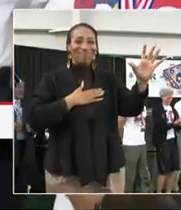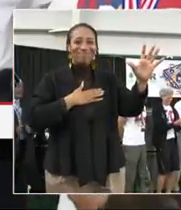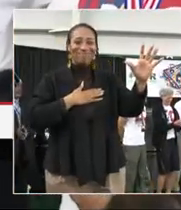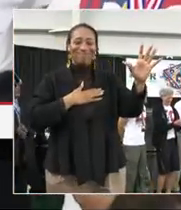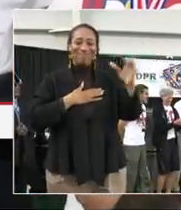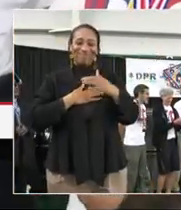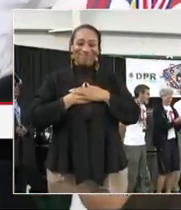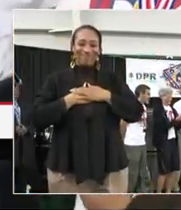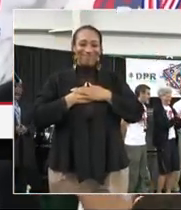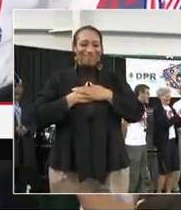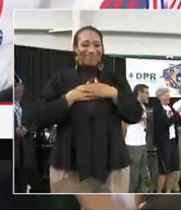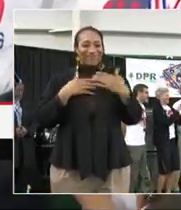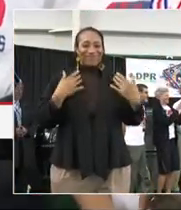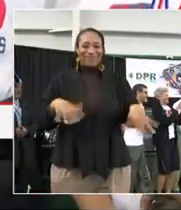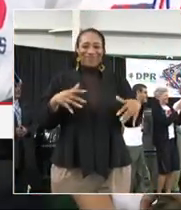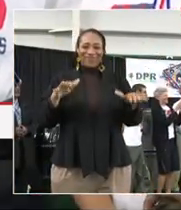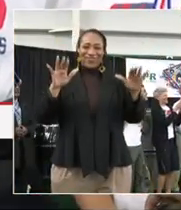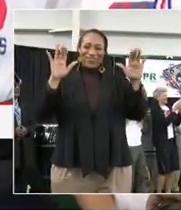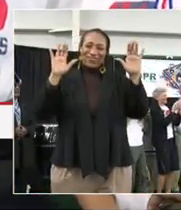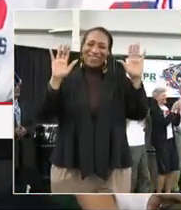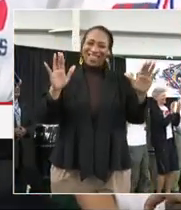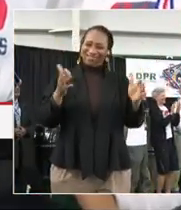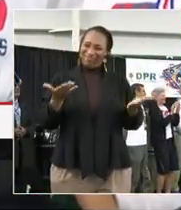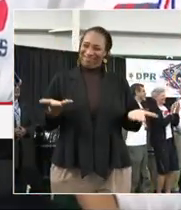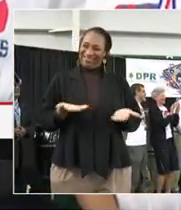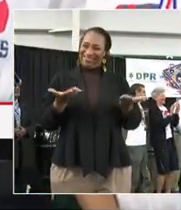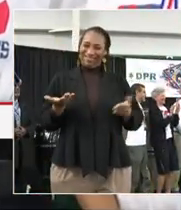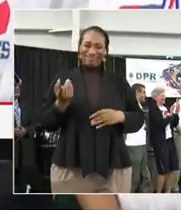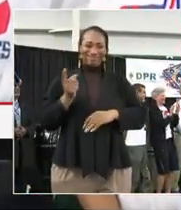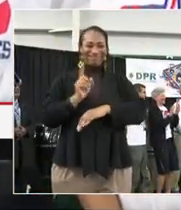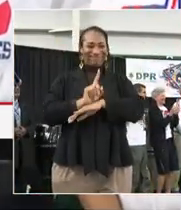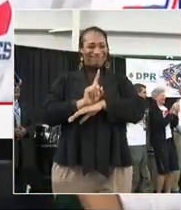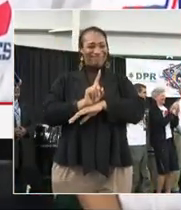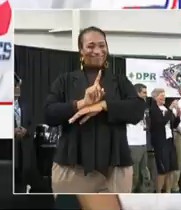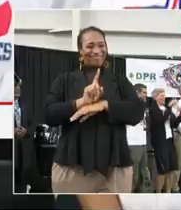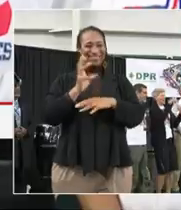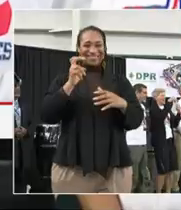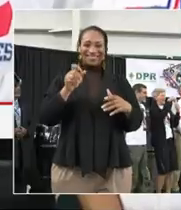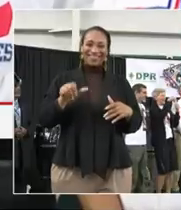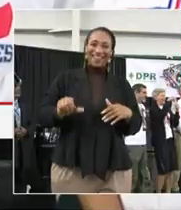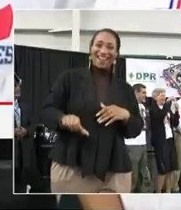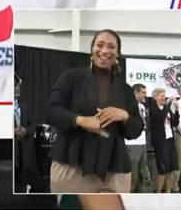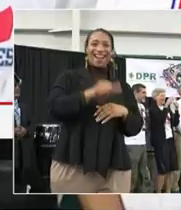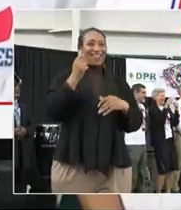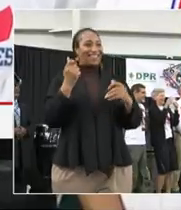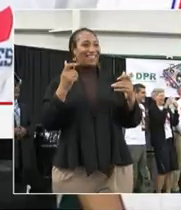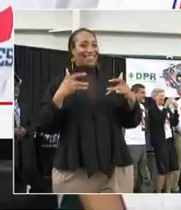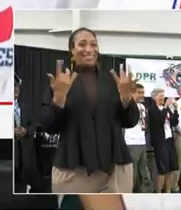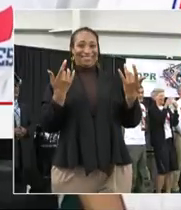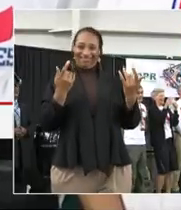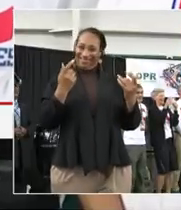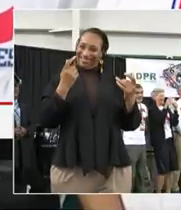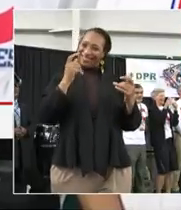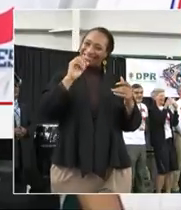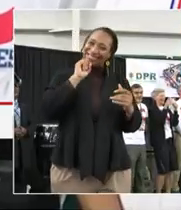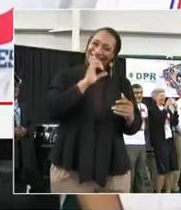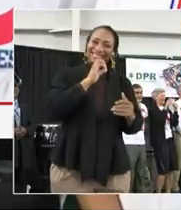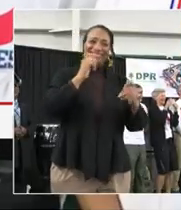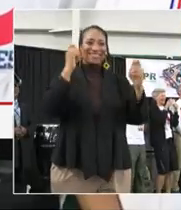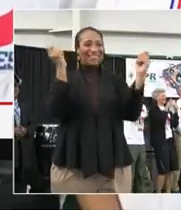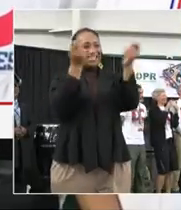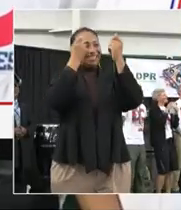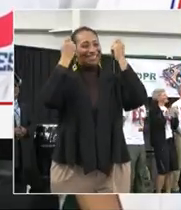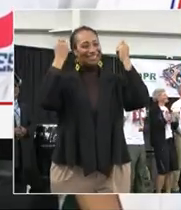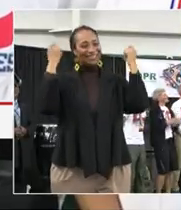It's wonderful to be here for another Senior Fest. I want to acknowledge and thank